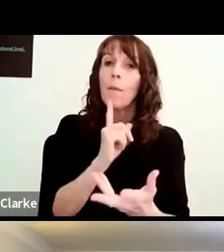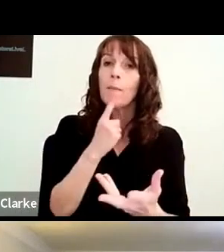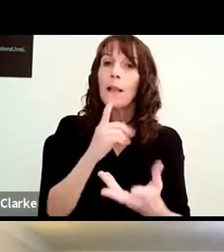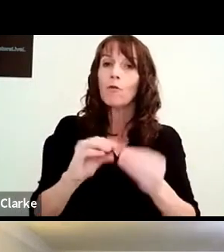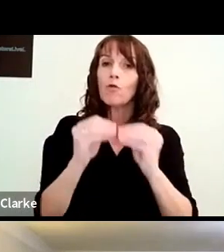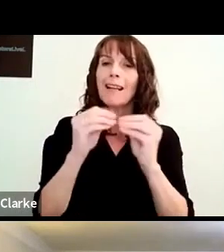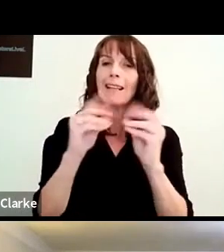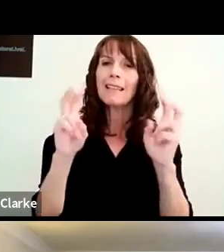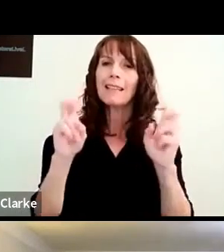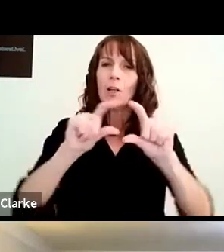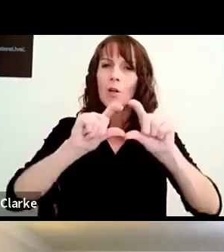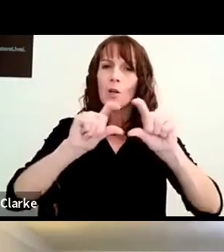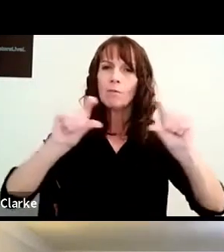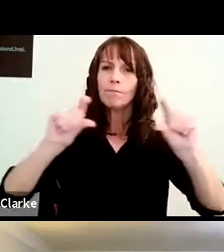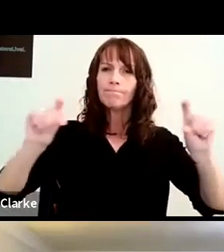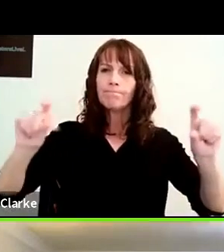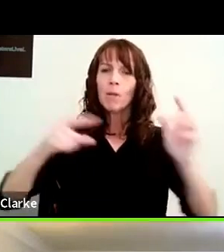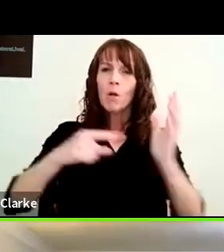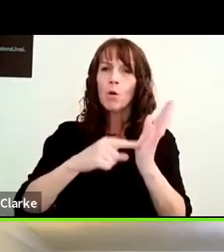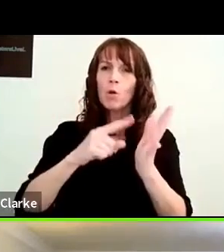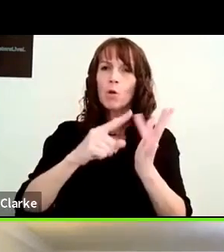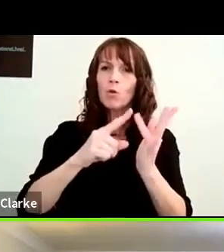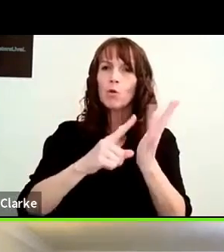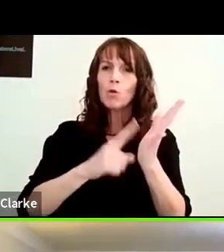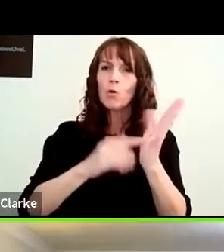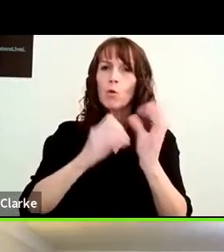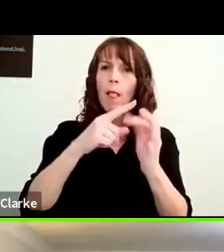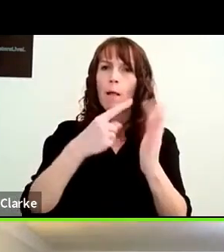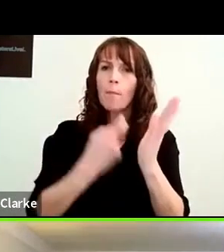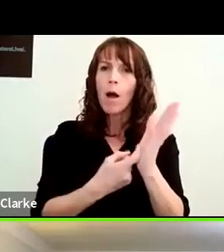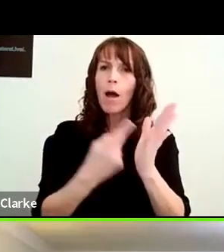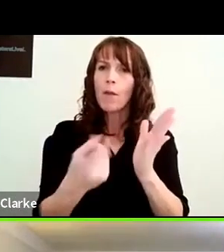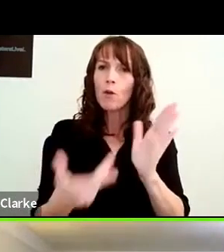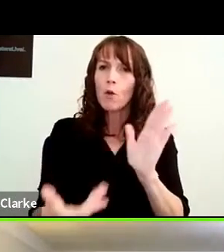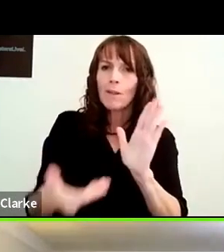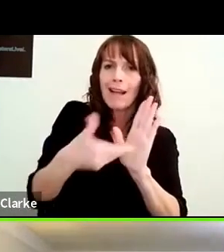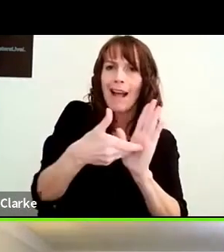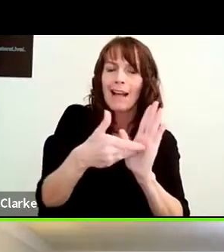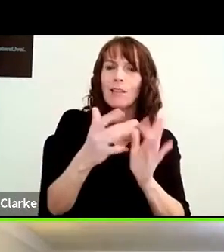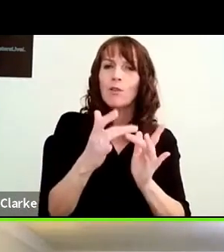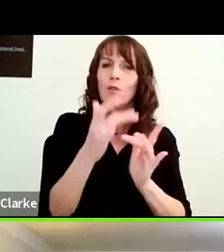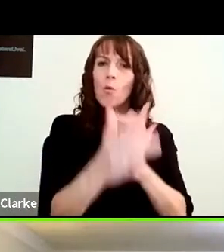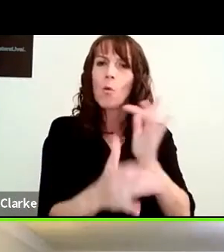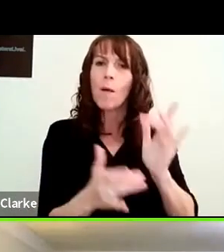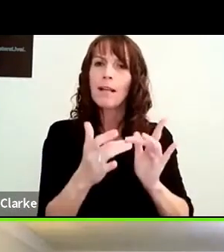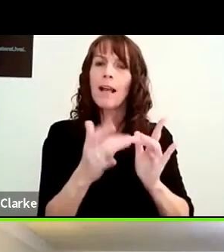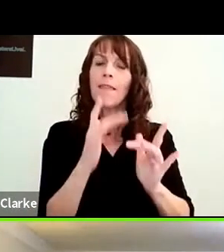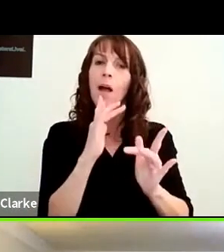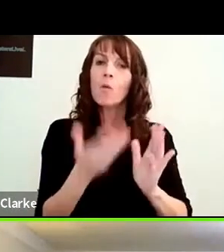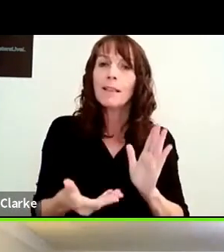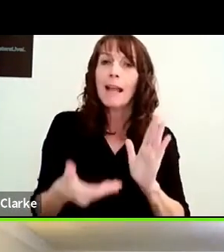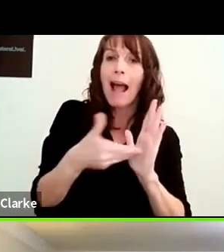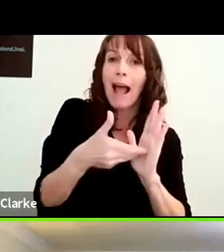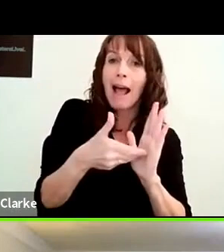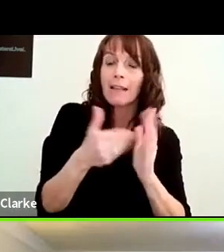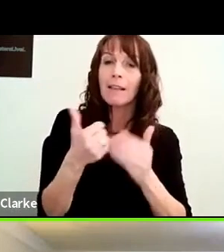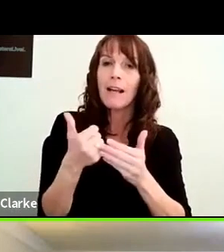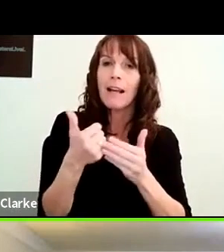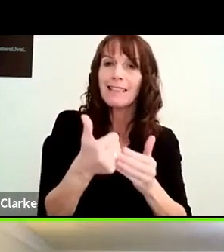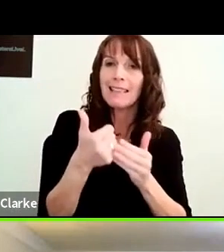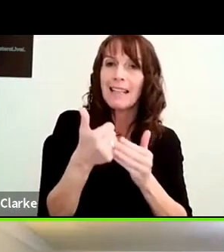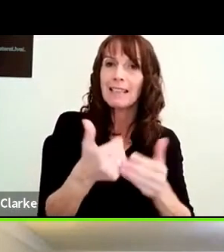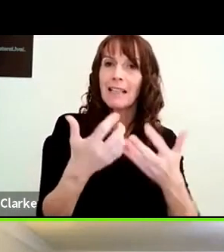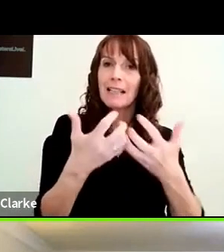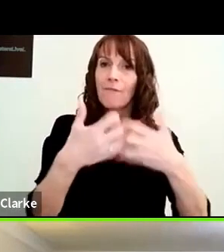toolbars initially that people could add to their websites, which would give assistive features. Those have sort